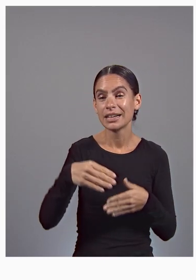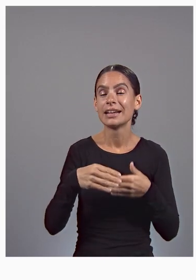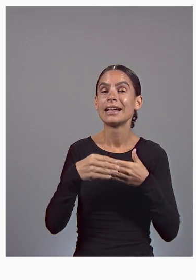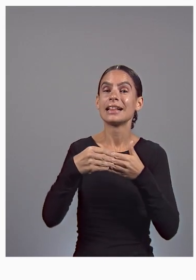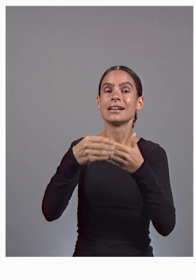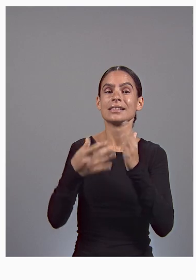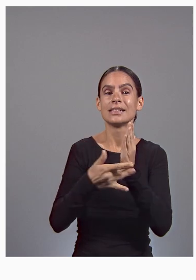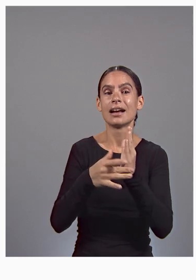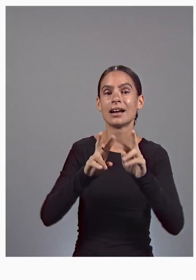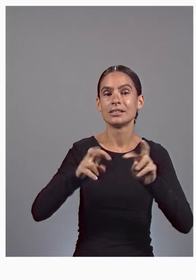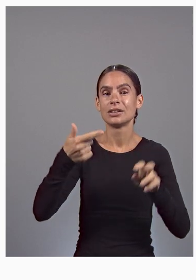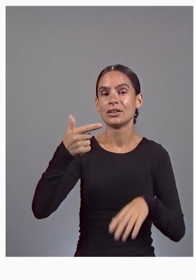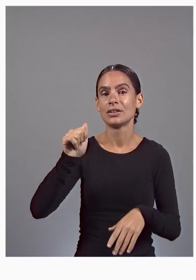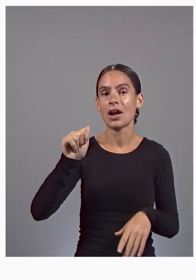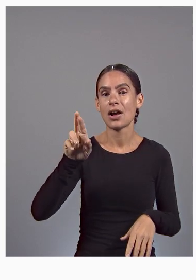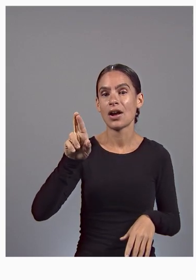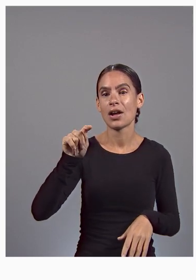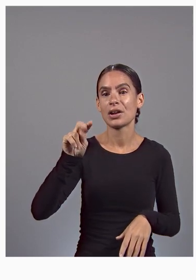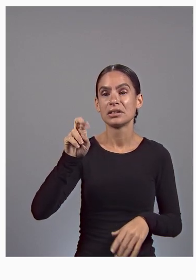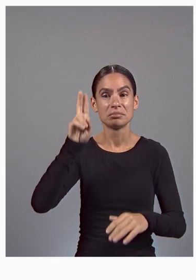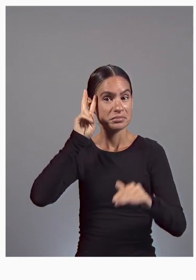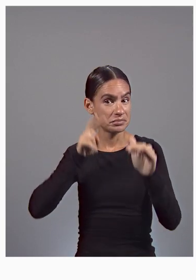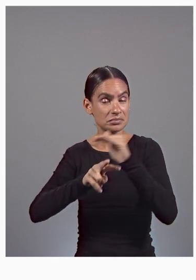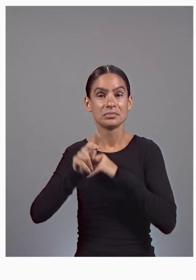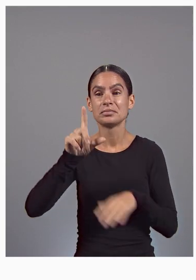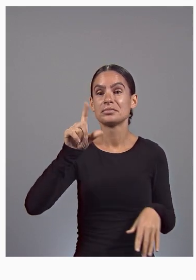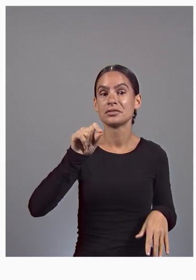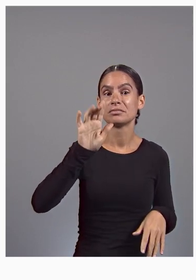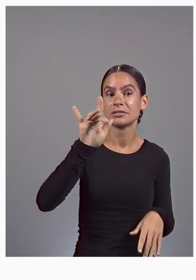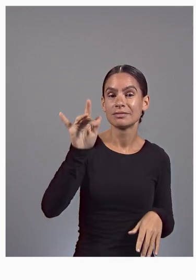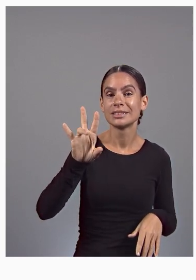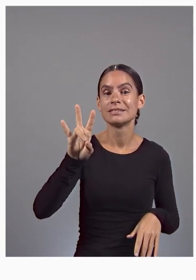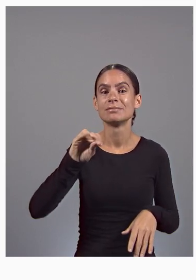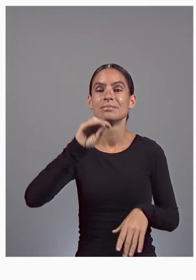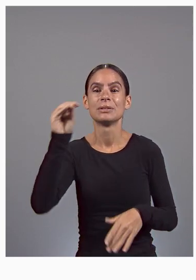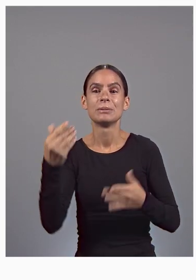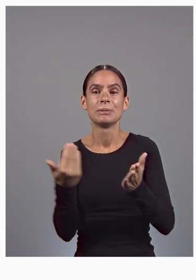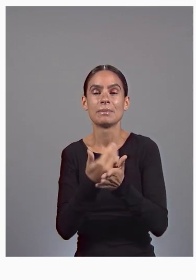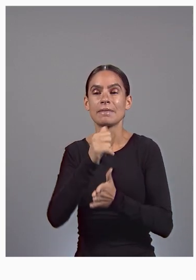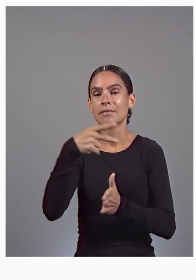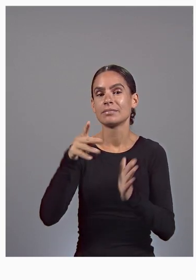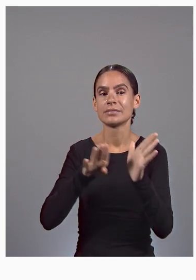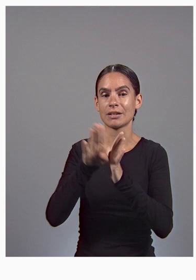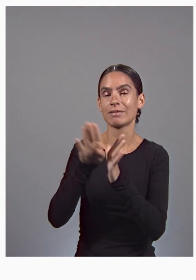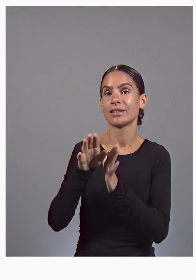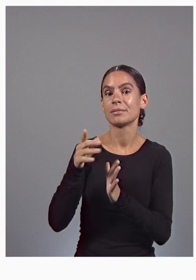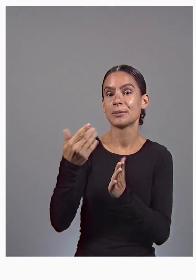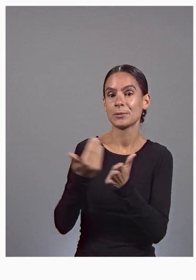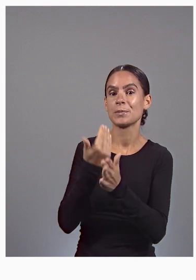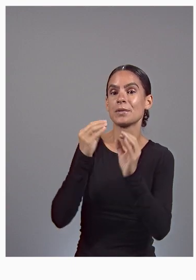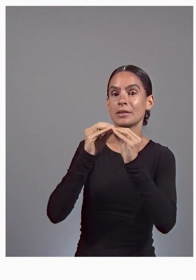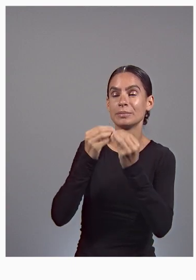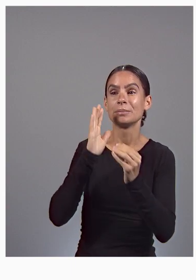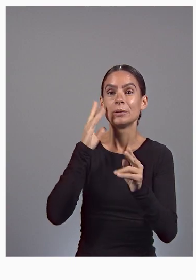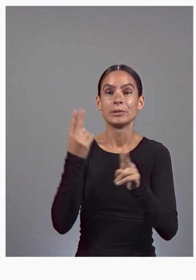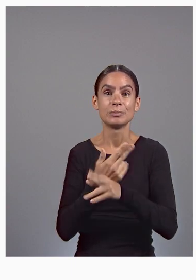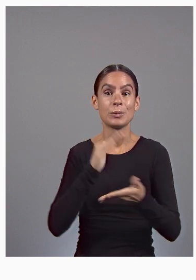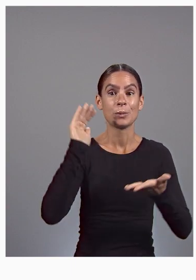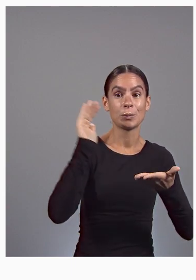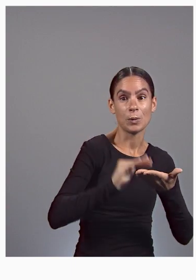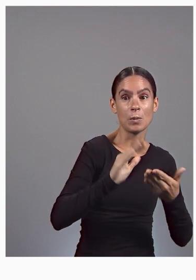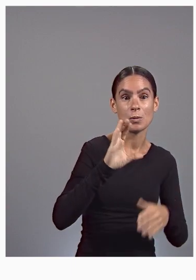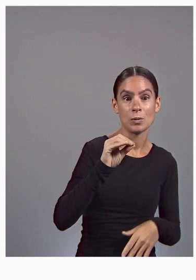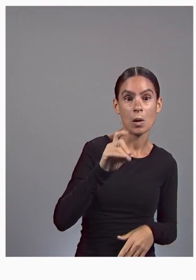2025, 70% of new applications developed by organizations will use low-code or no-code technologies. That's up from